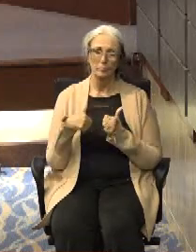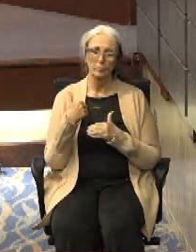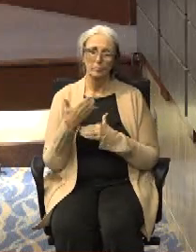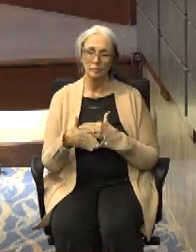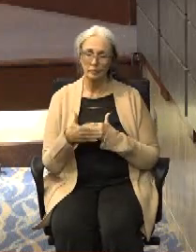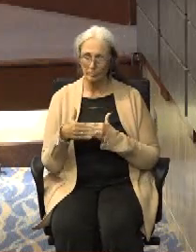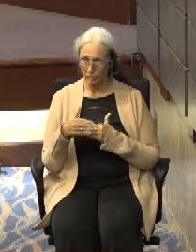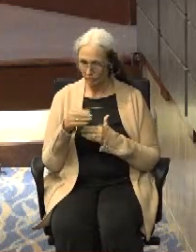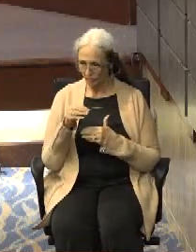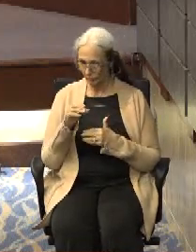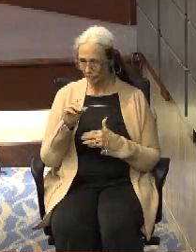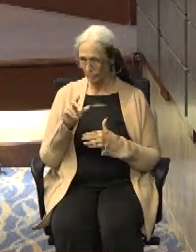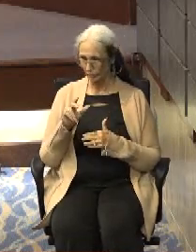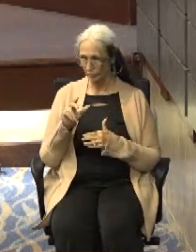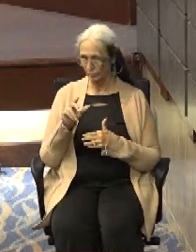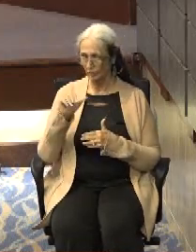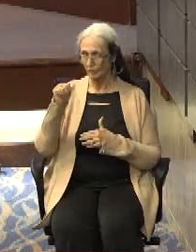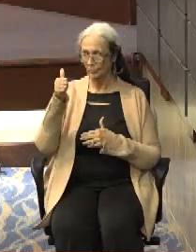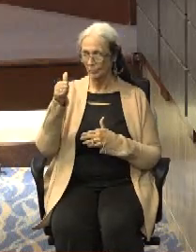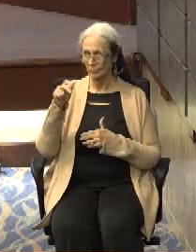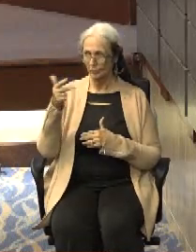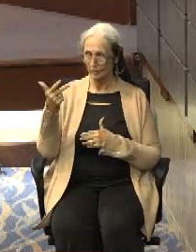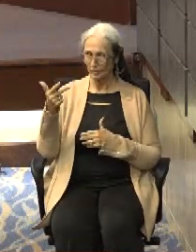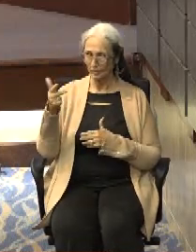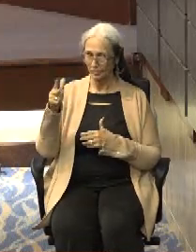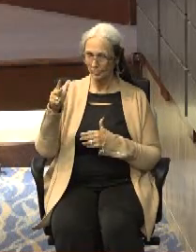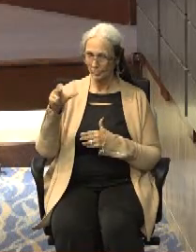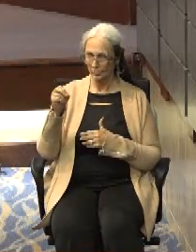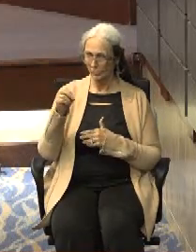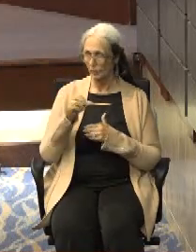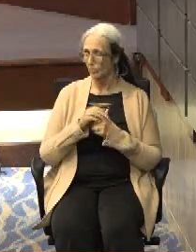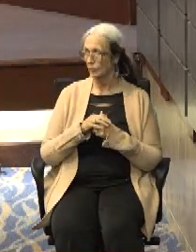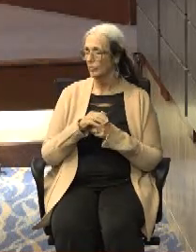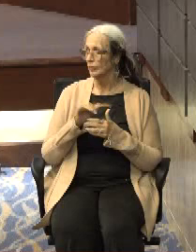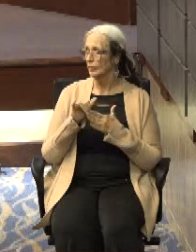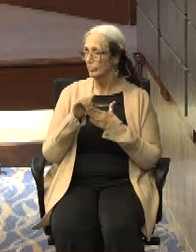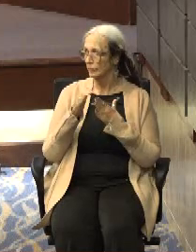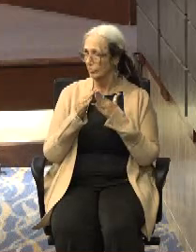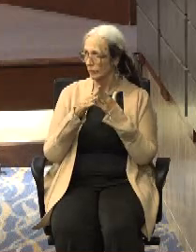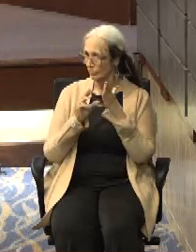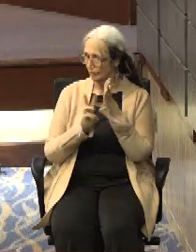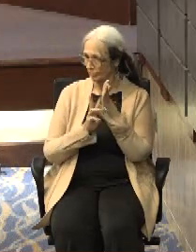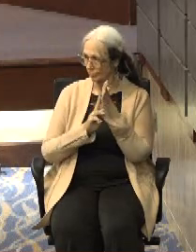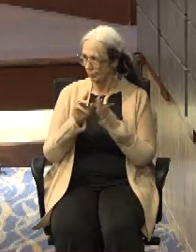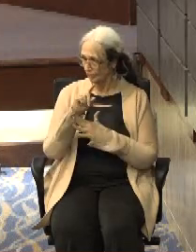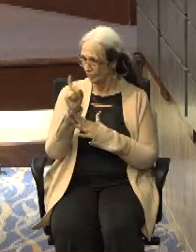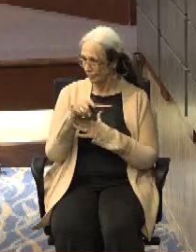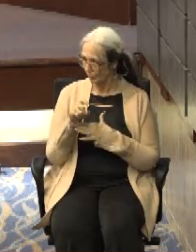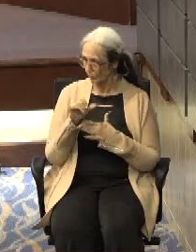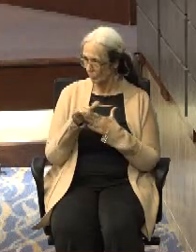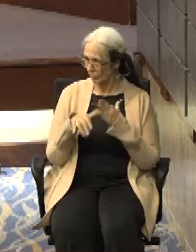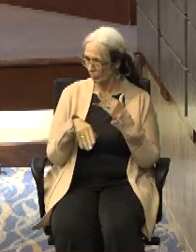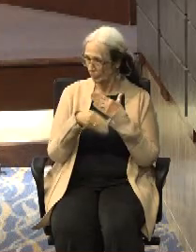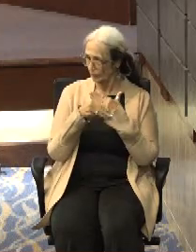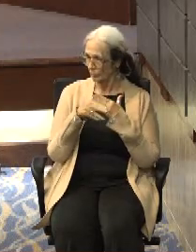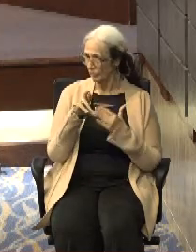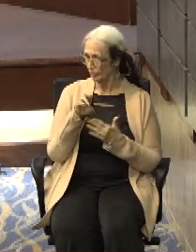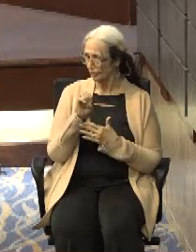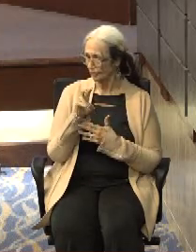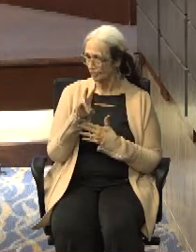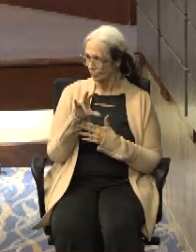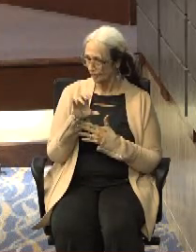the agenda is ordinance 2023-1030. An ordinance of the City of Waco, Texas, providing the code of ordinances be amended by revising